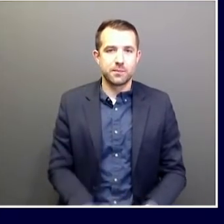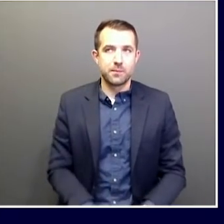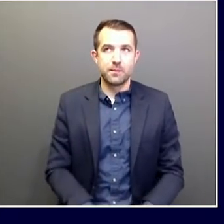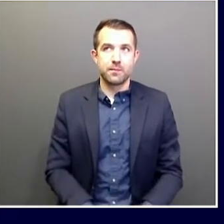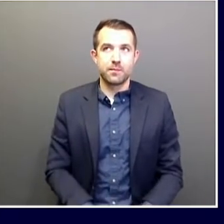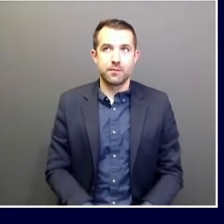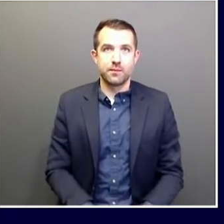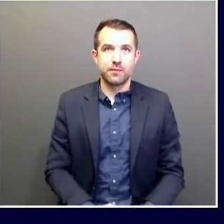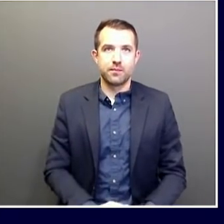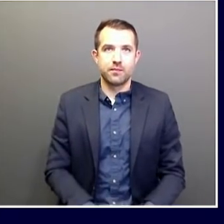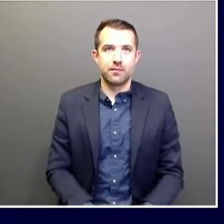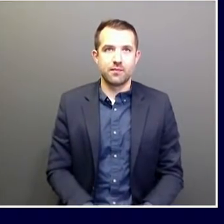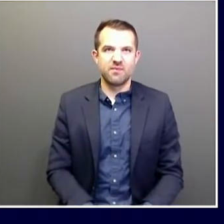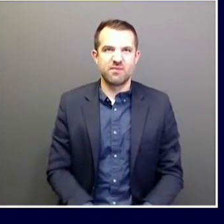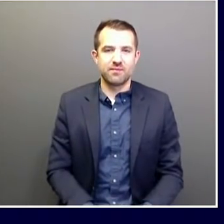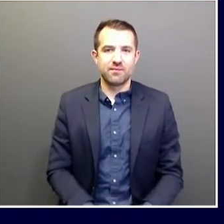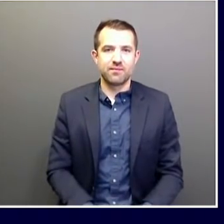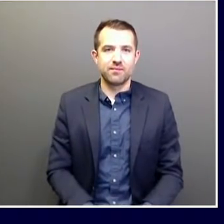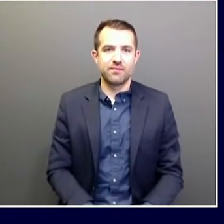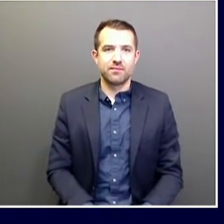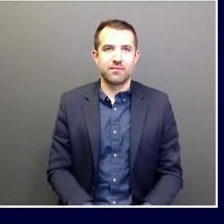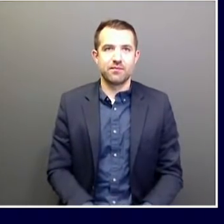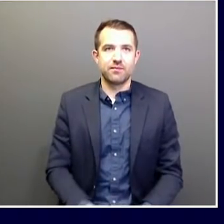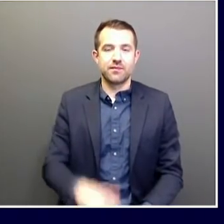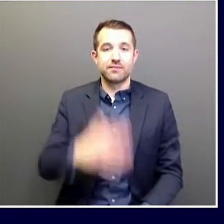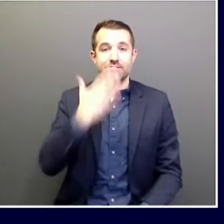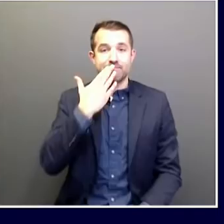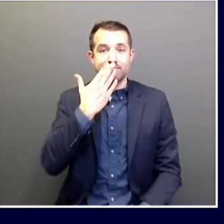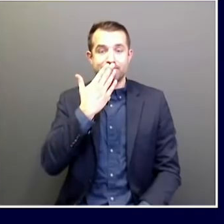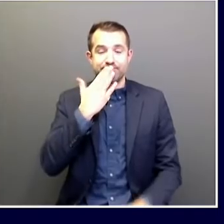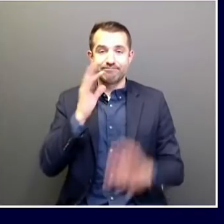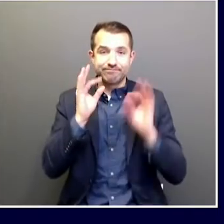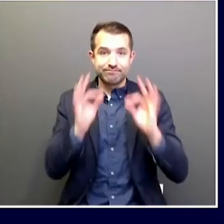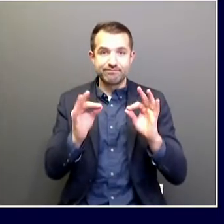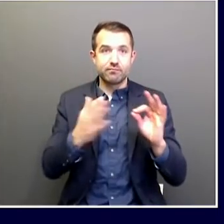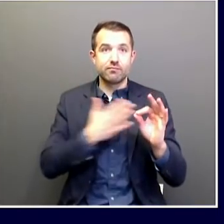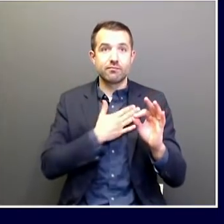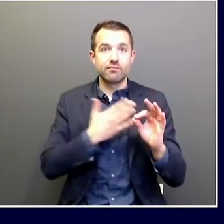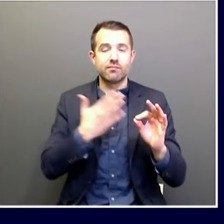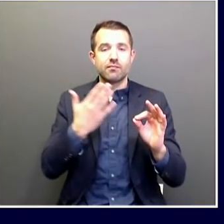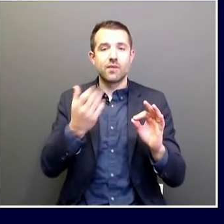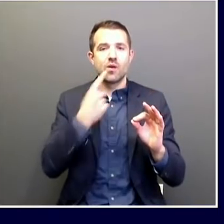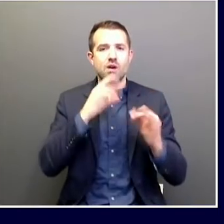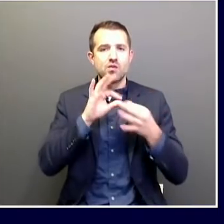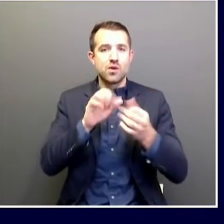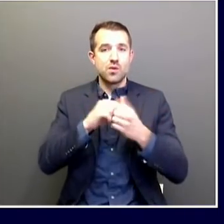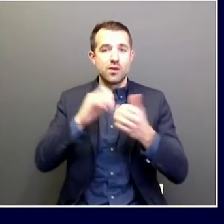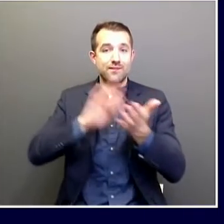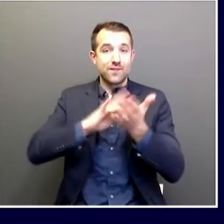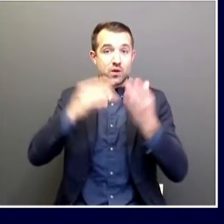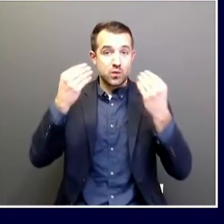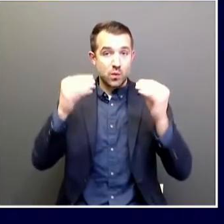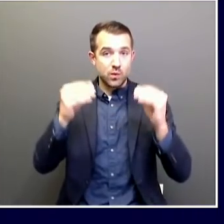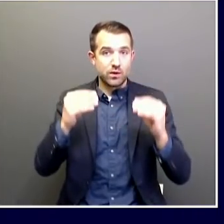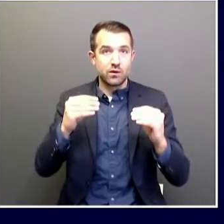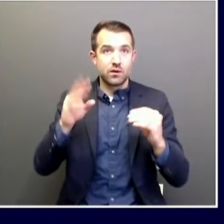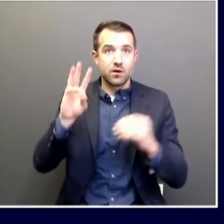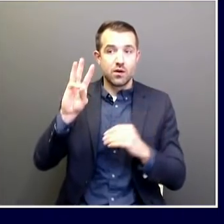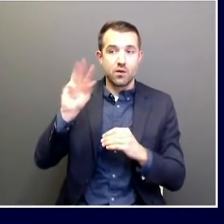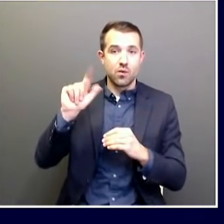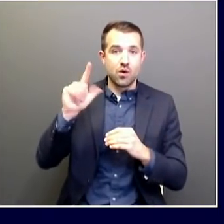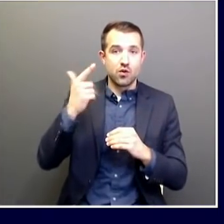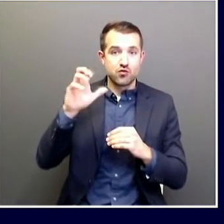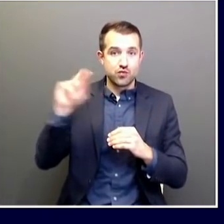Dr. Shah. Thanks for taking my question. My question has to do with pharmacies. So we're seeing pharmacies like Walgreens are only